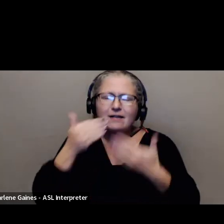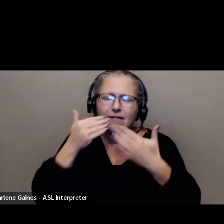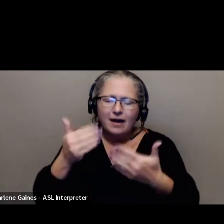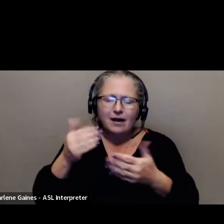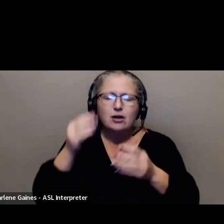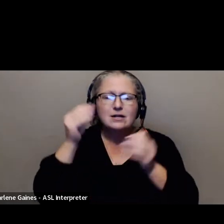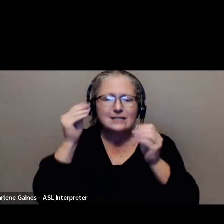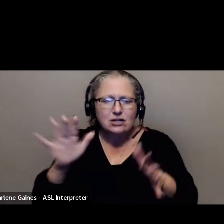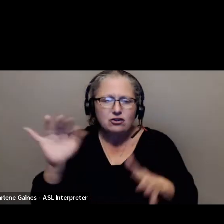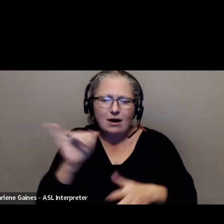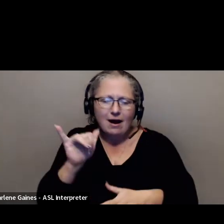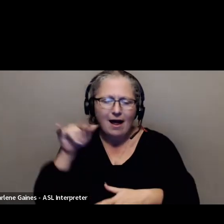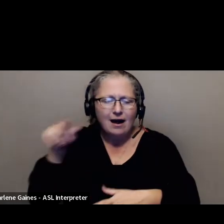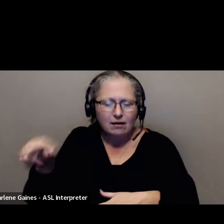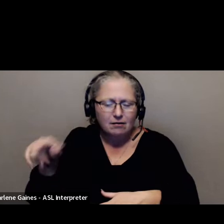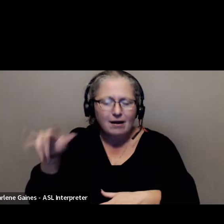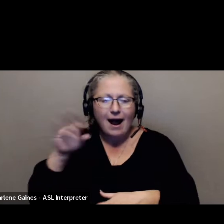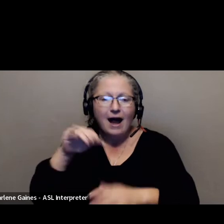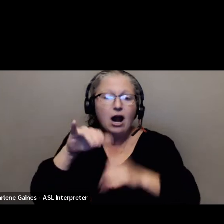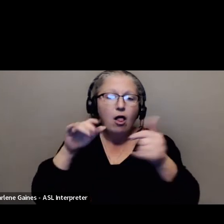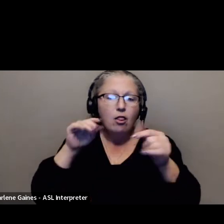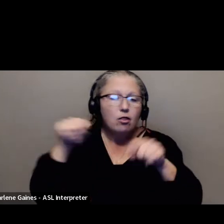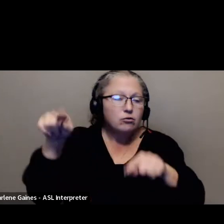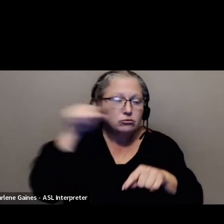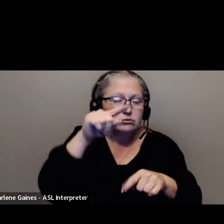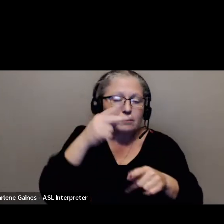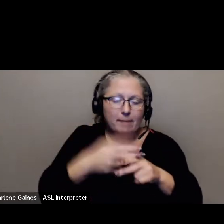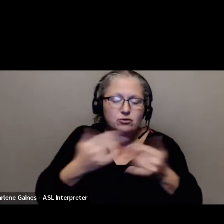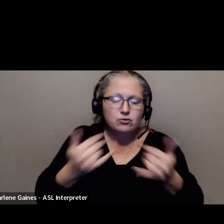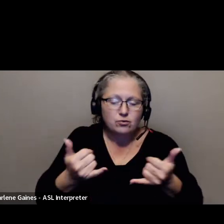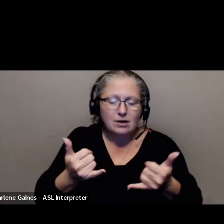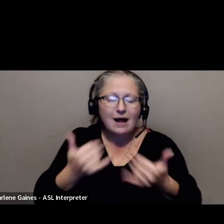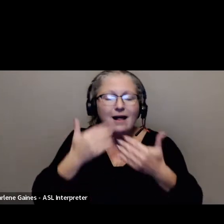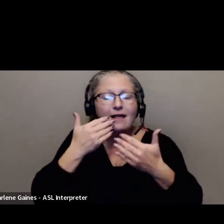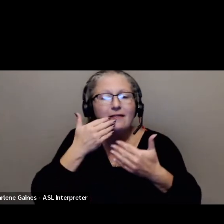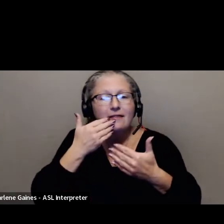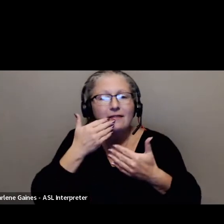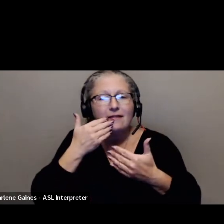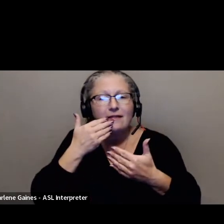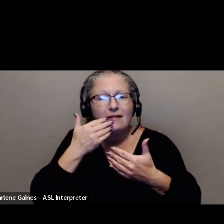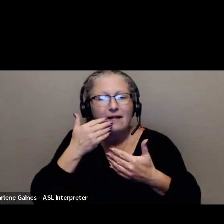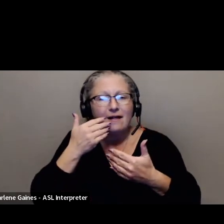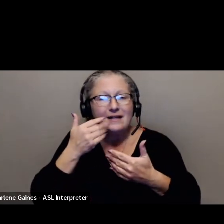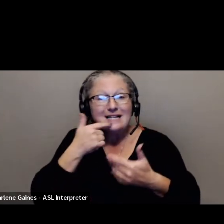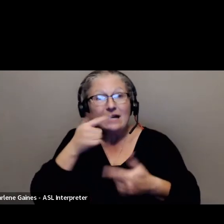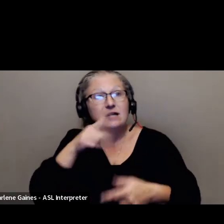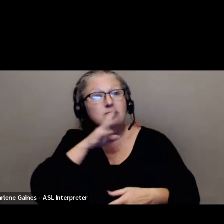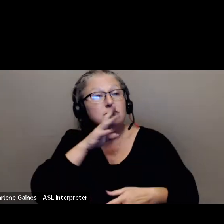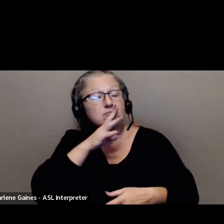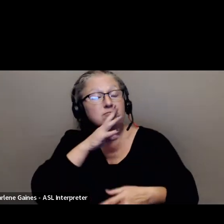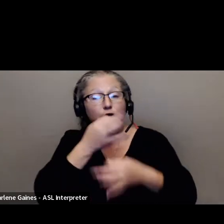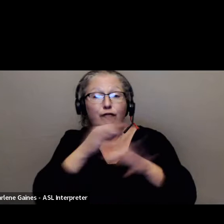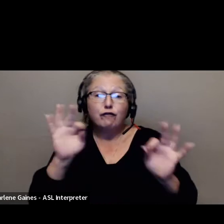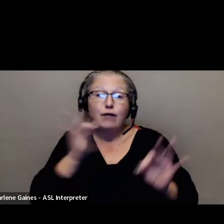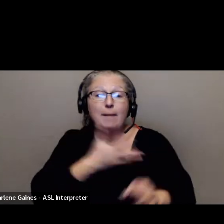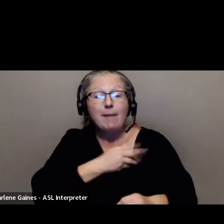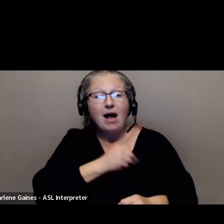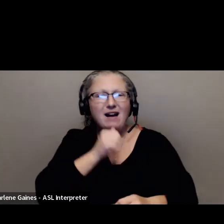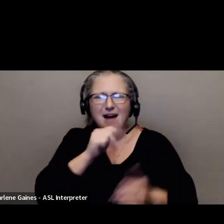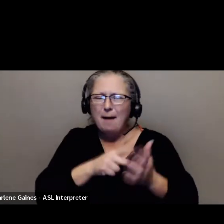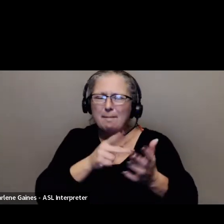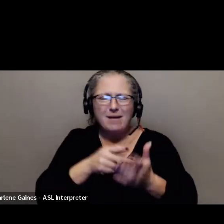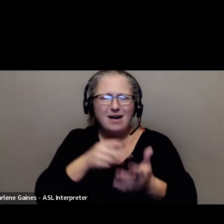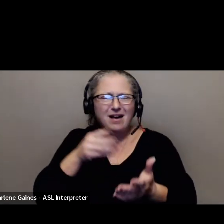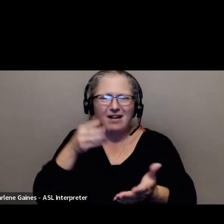teachers like her and the others who have been mentioned today. Saying free Palestine is not anti-Semitic. We